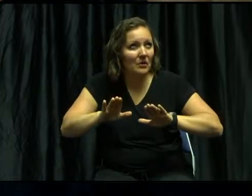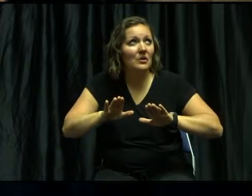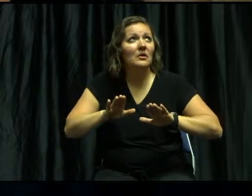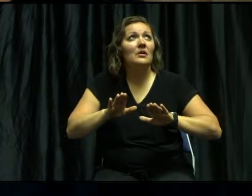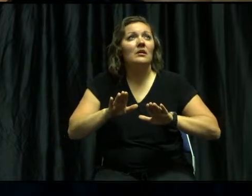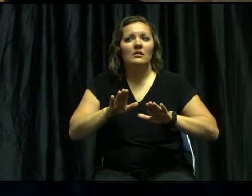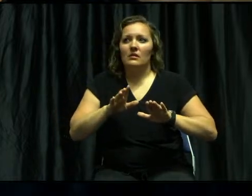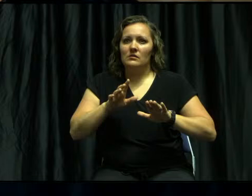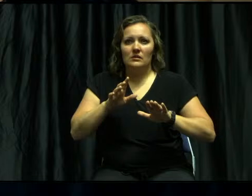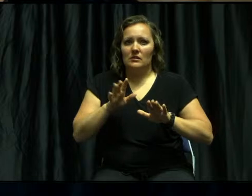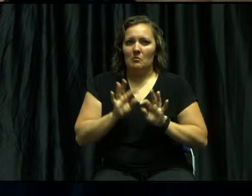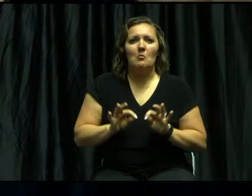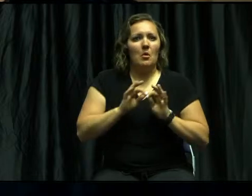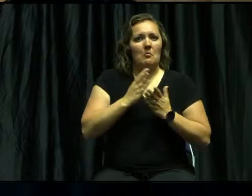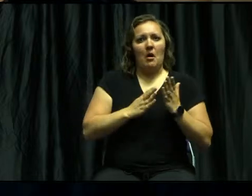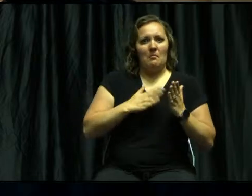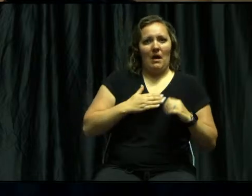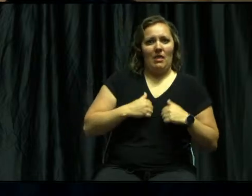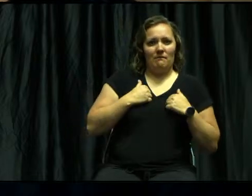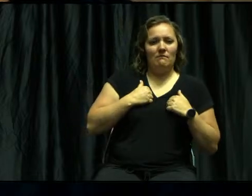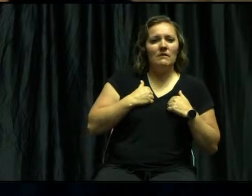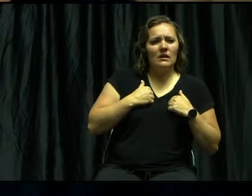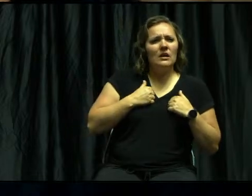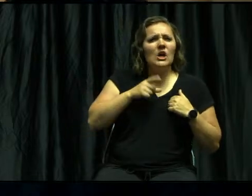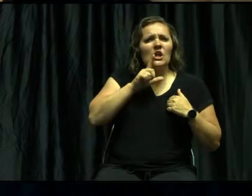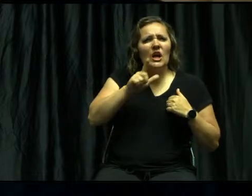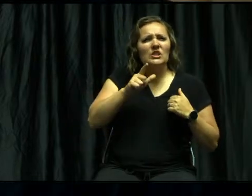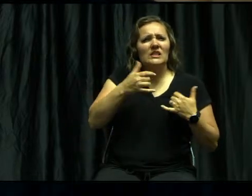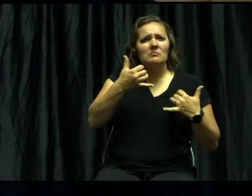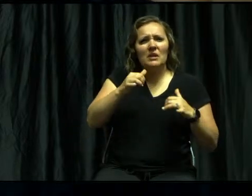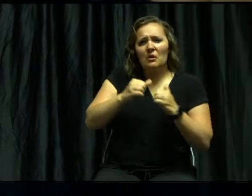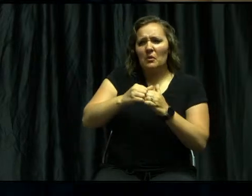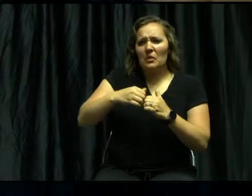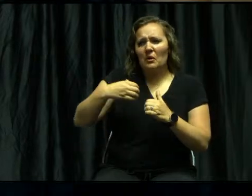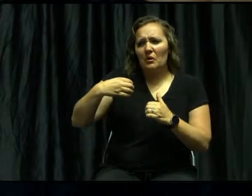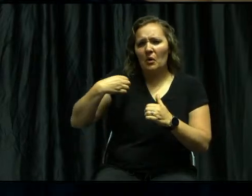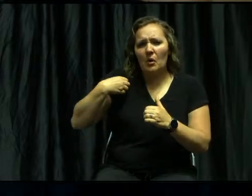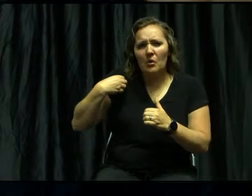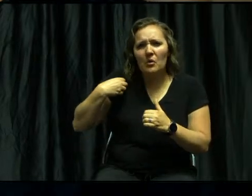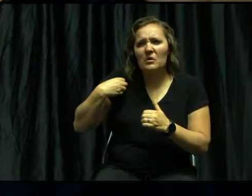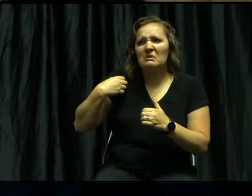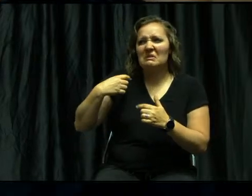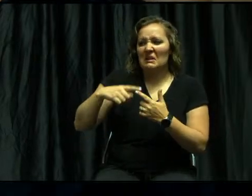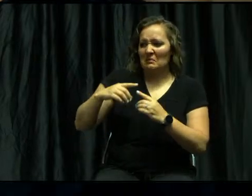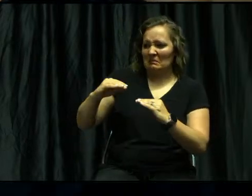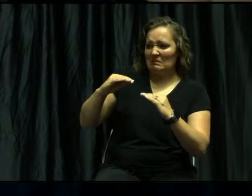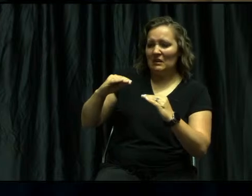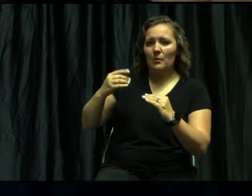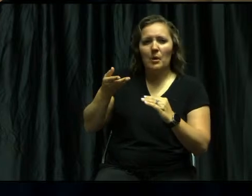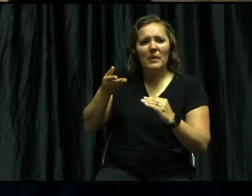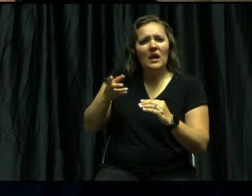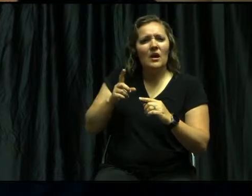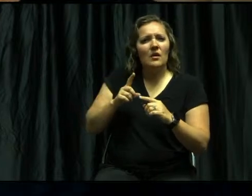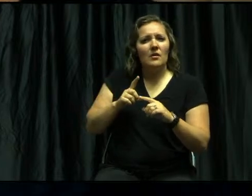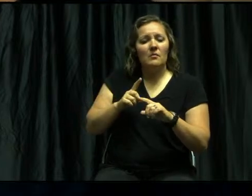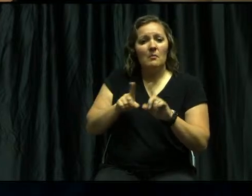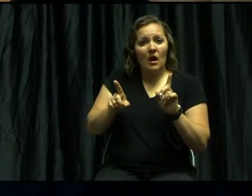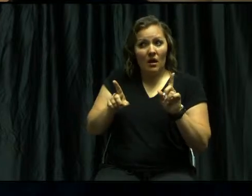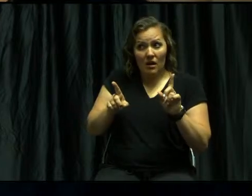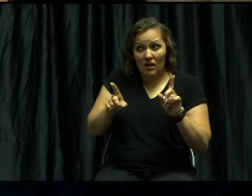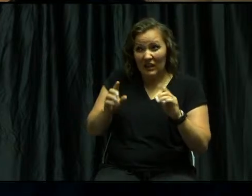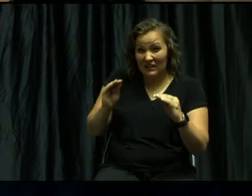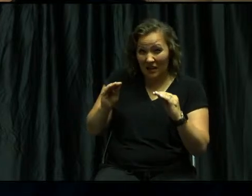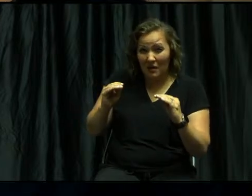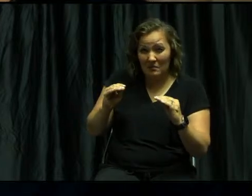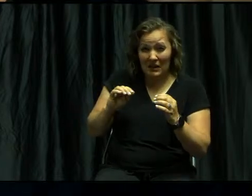part in my life. Not just playing, but the coaches that coached me when I was there. They coached me how